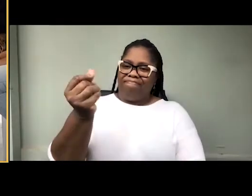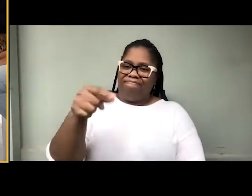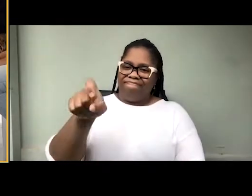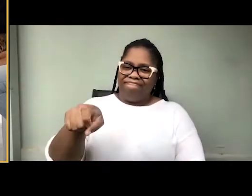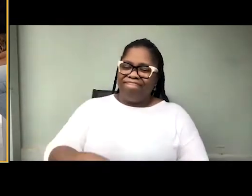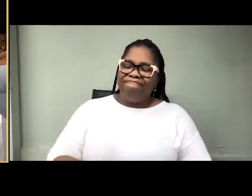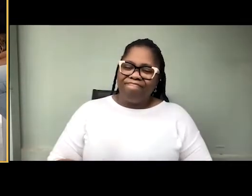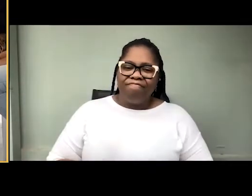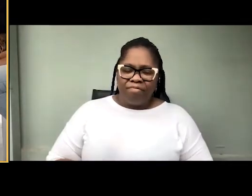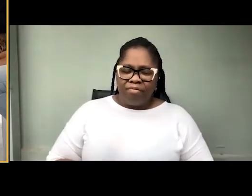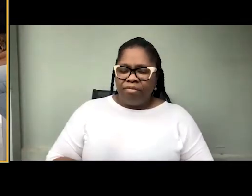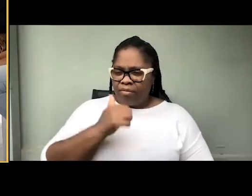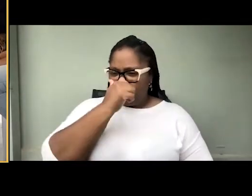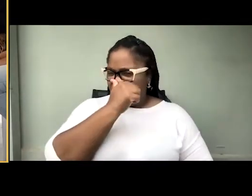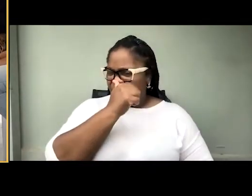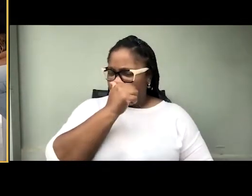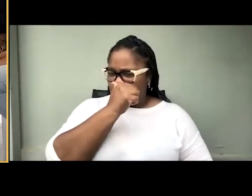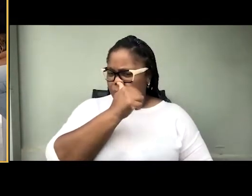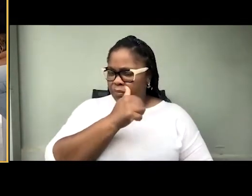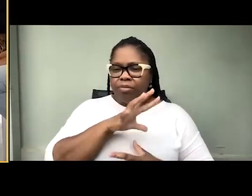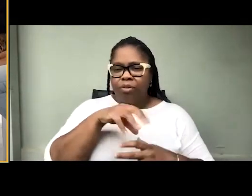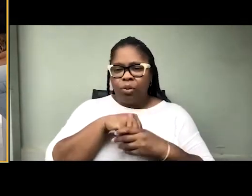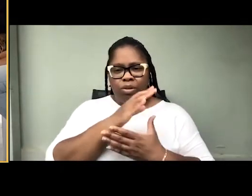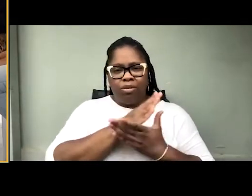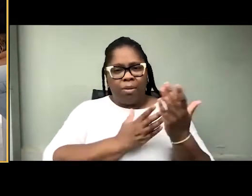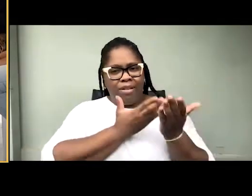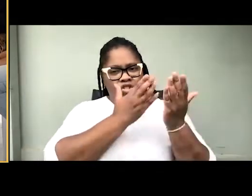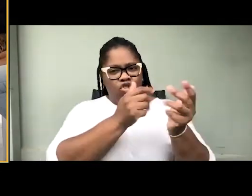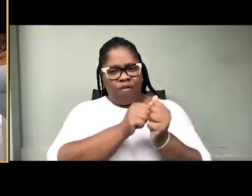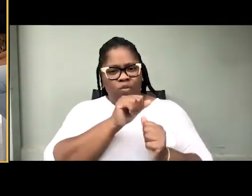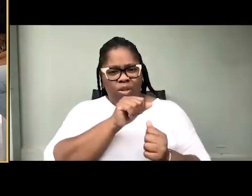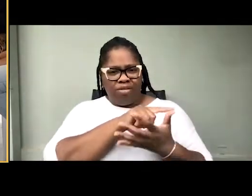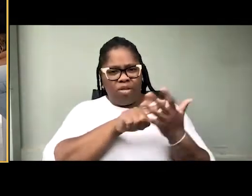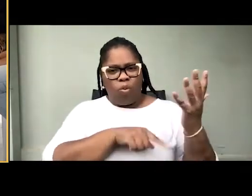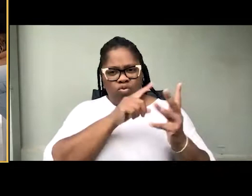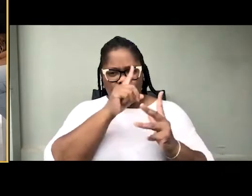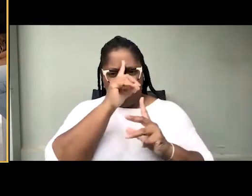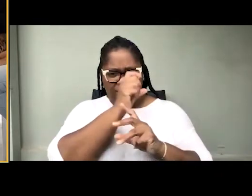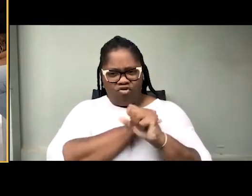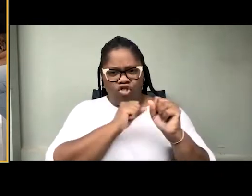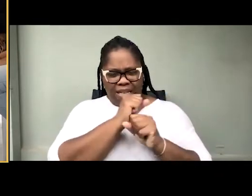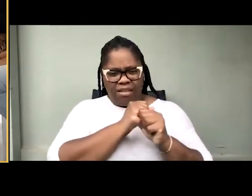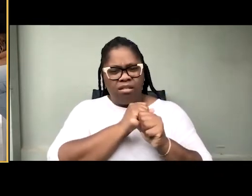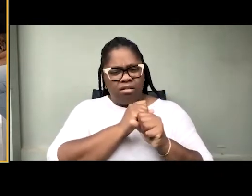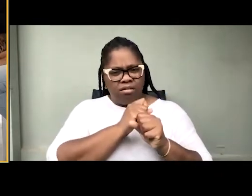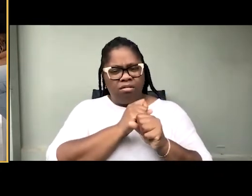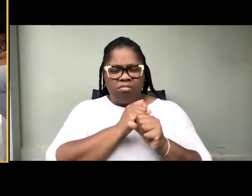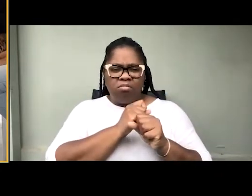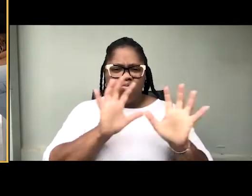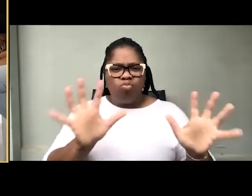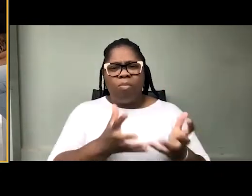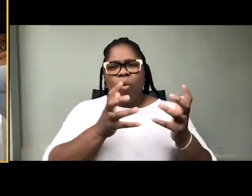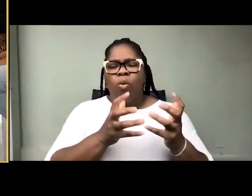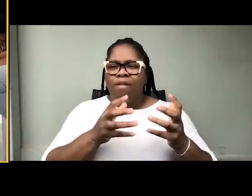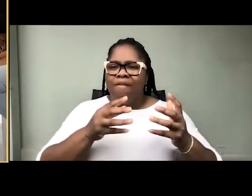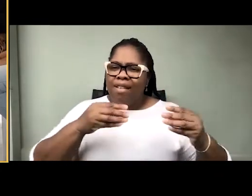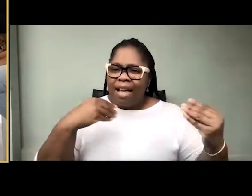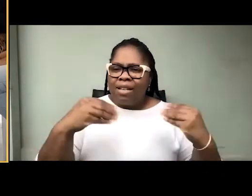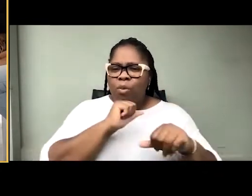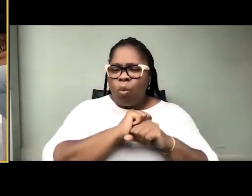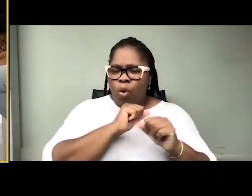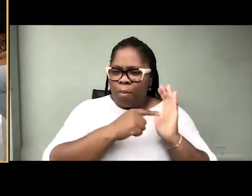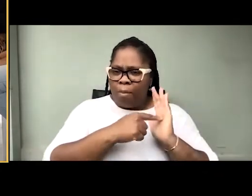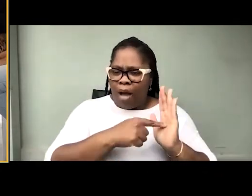some initiatives in this strategy, in these strategies to really promote flexible work models and